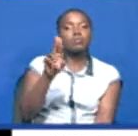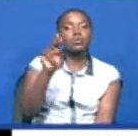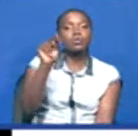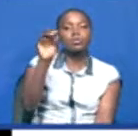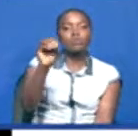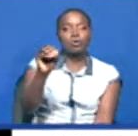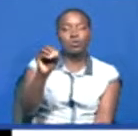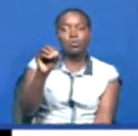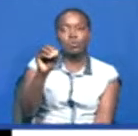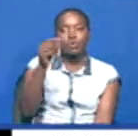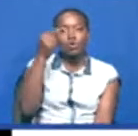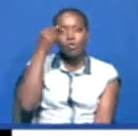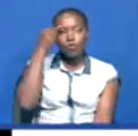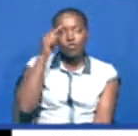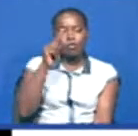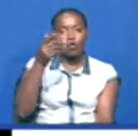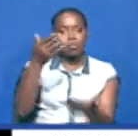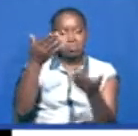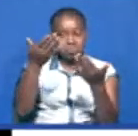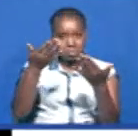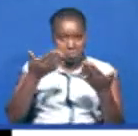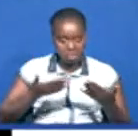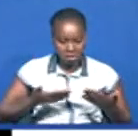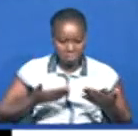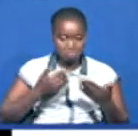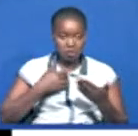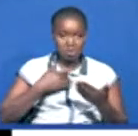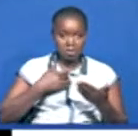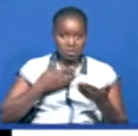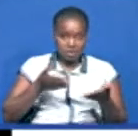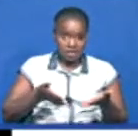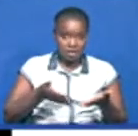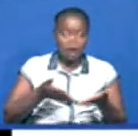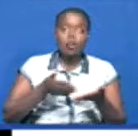for welcoming me here to make remarks.